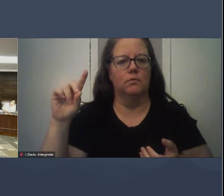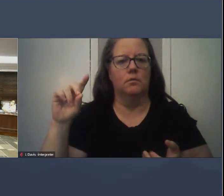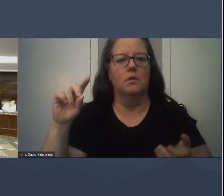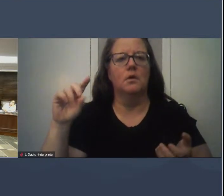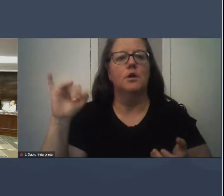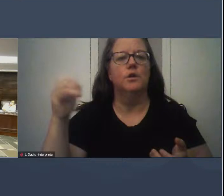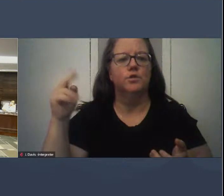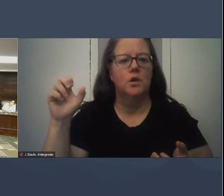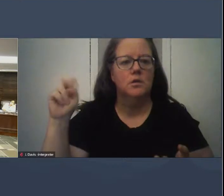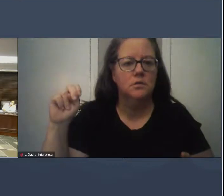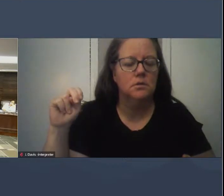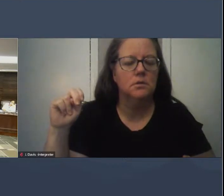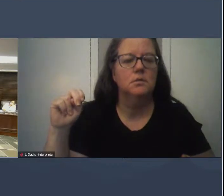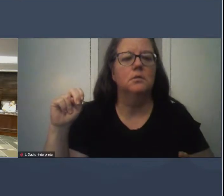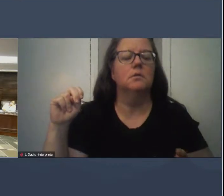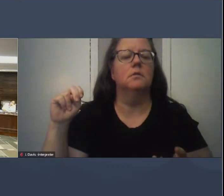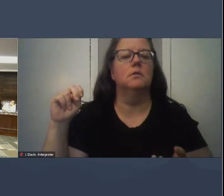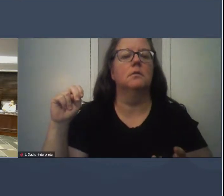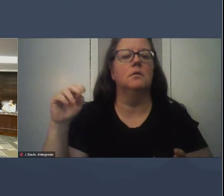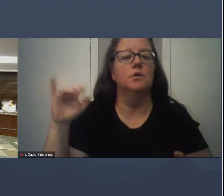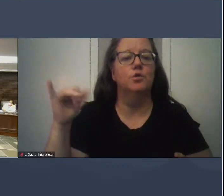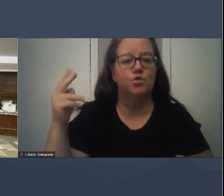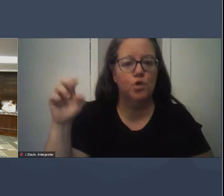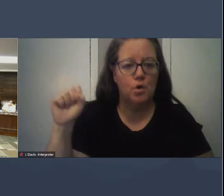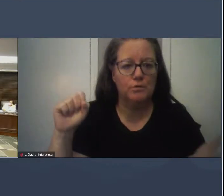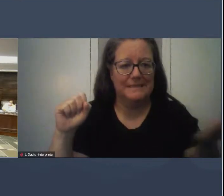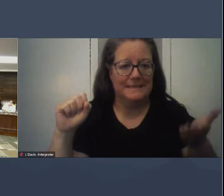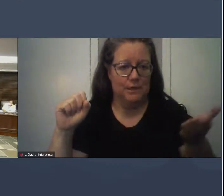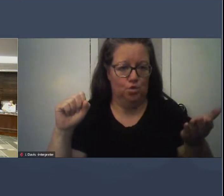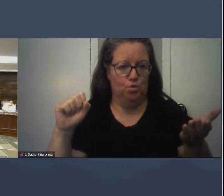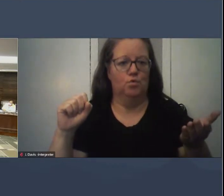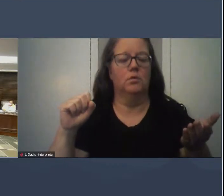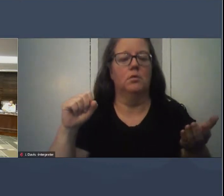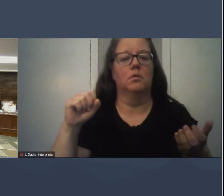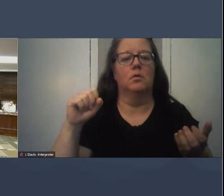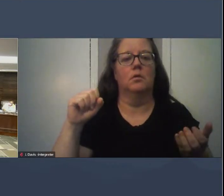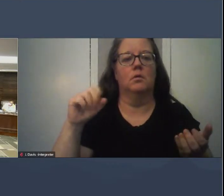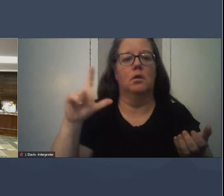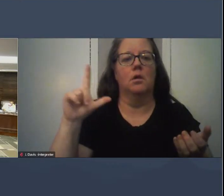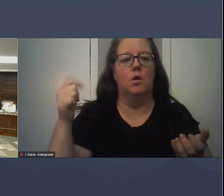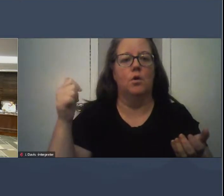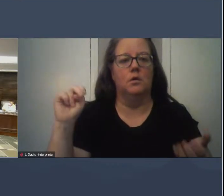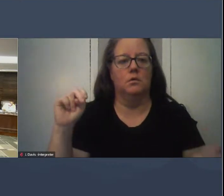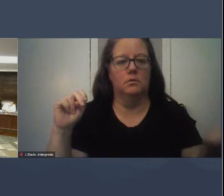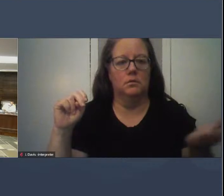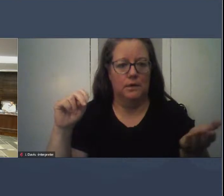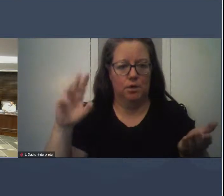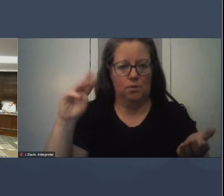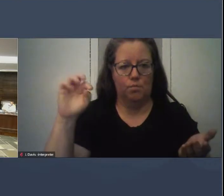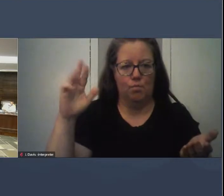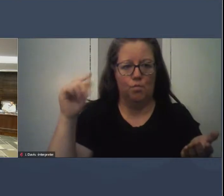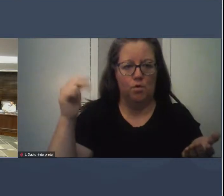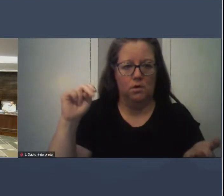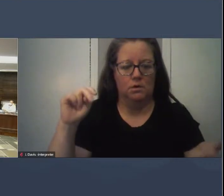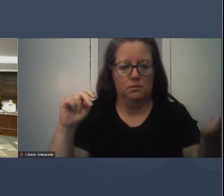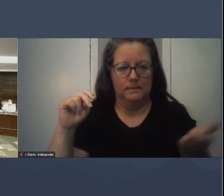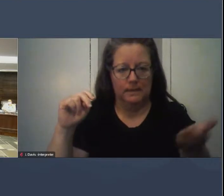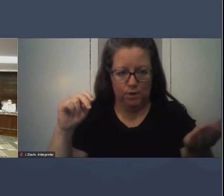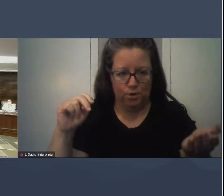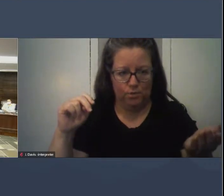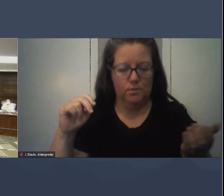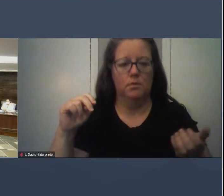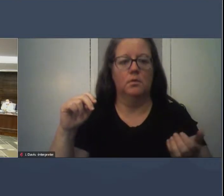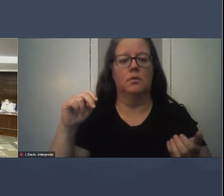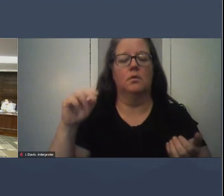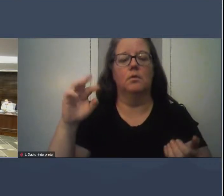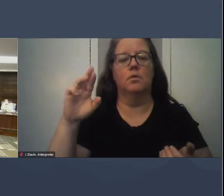Councilwoman Johnson? Present. Councilman Jones? Here. Councilwoman Logan? Present. Councilman Morgan?